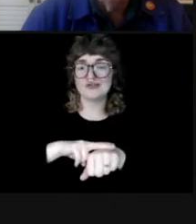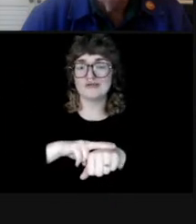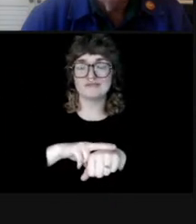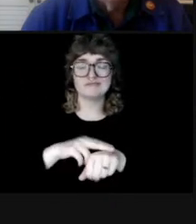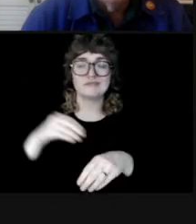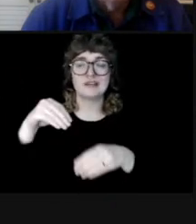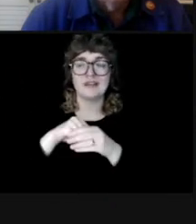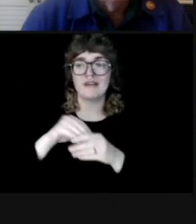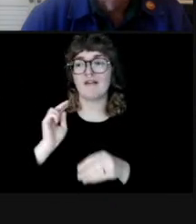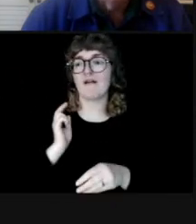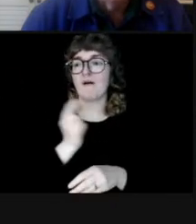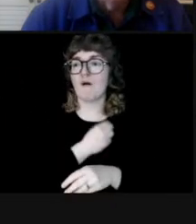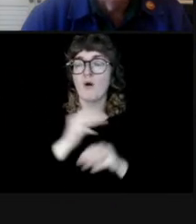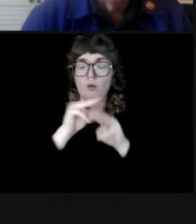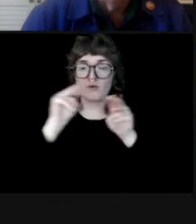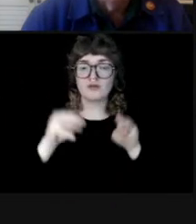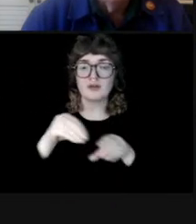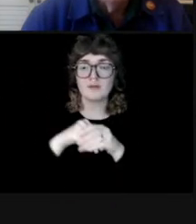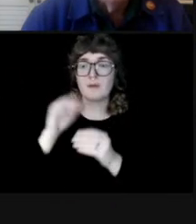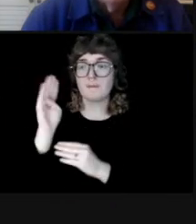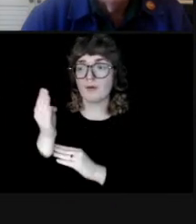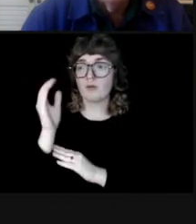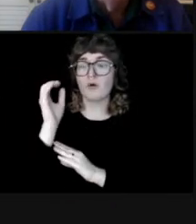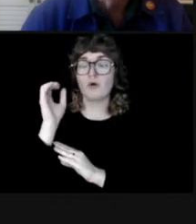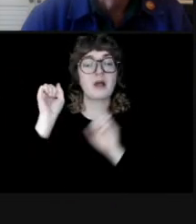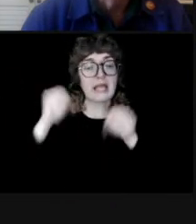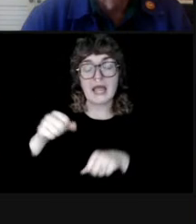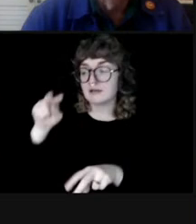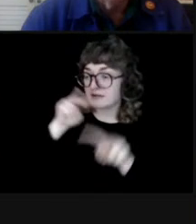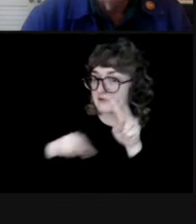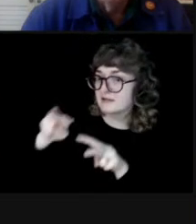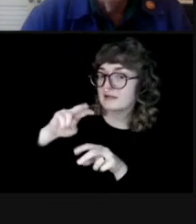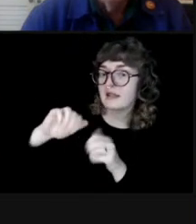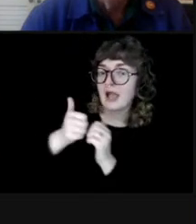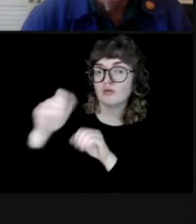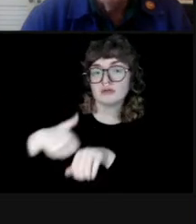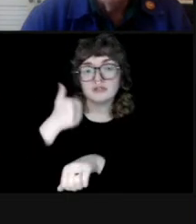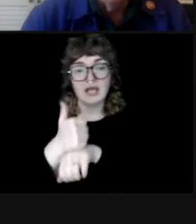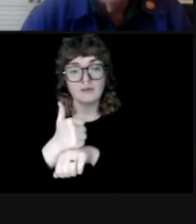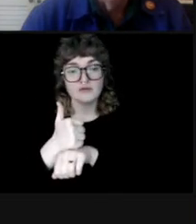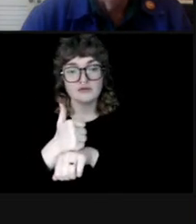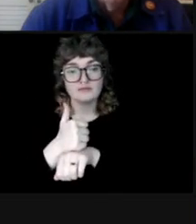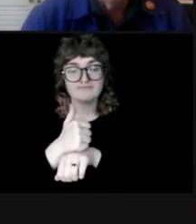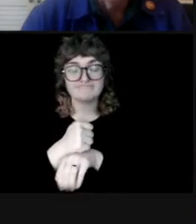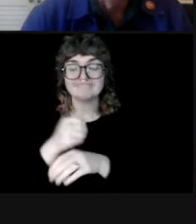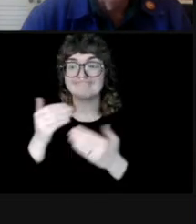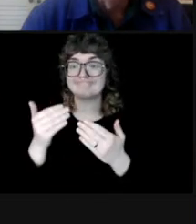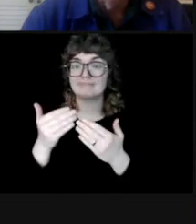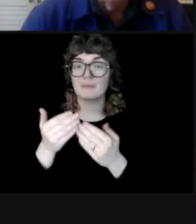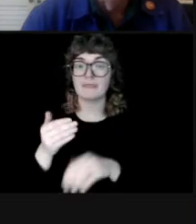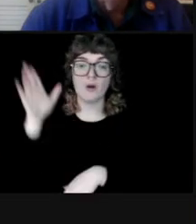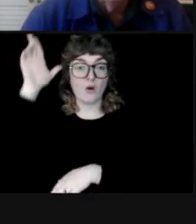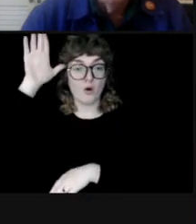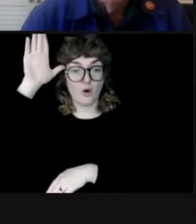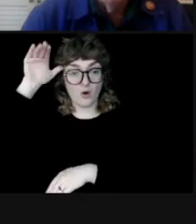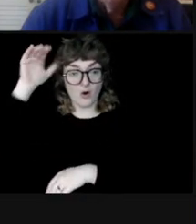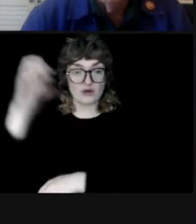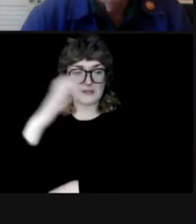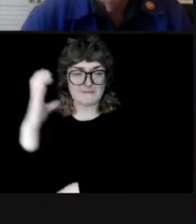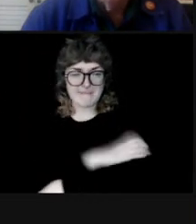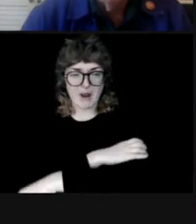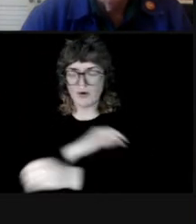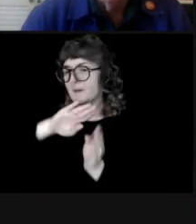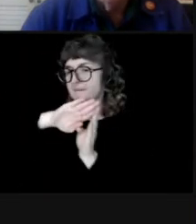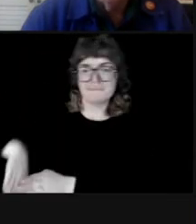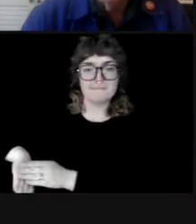Baltimore, cannot be emphasized enough. The Iron Horse replaced horsepower as the fastest transportation and